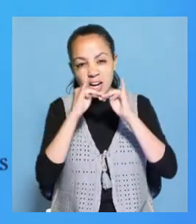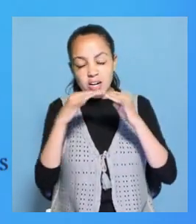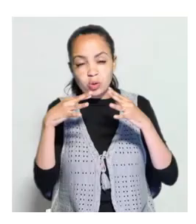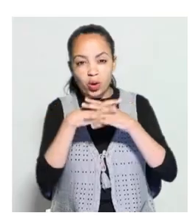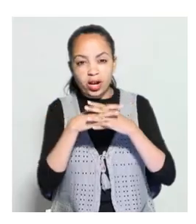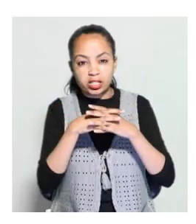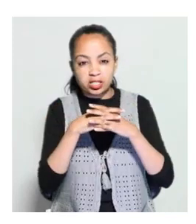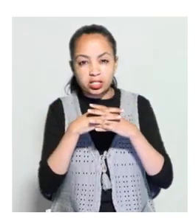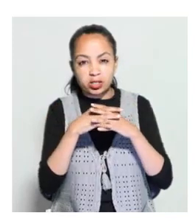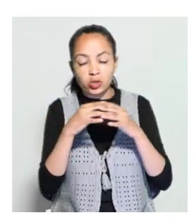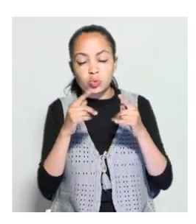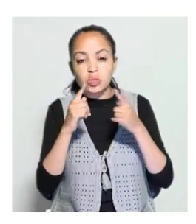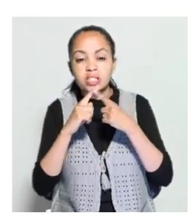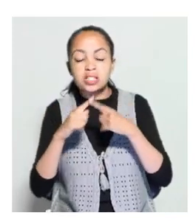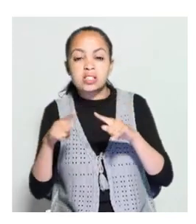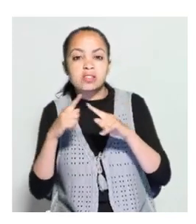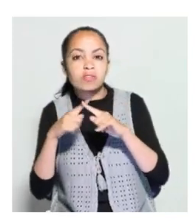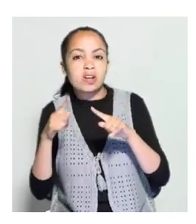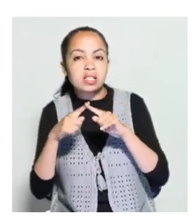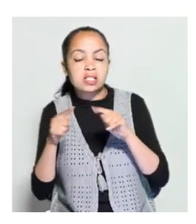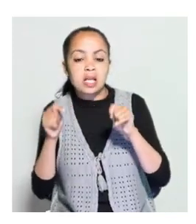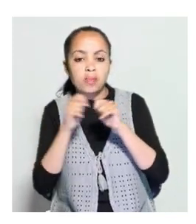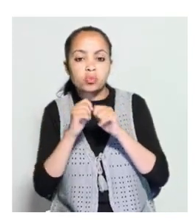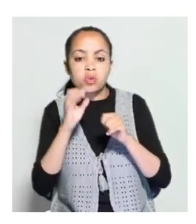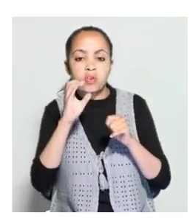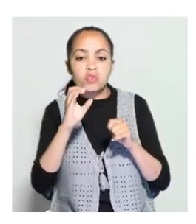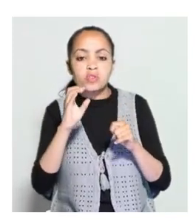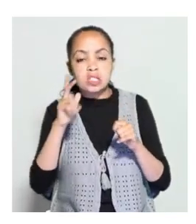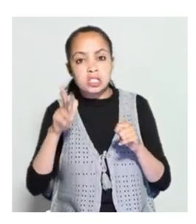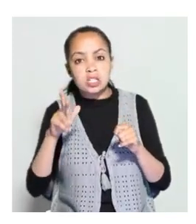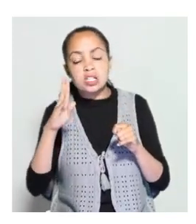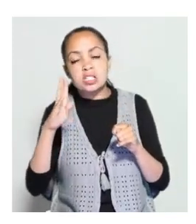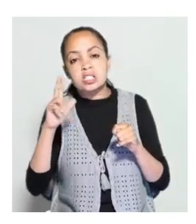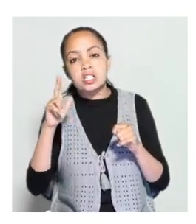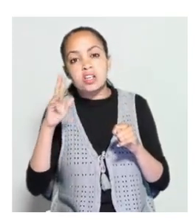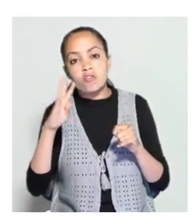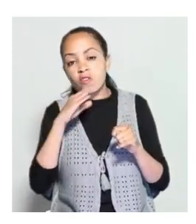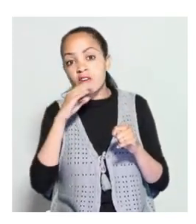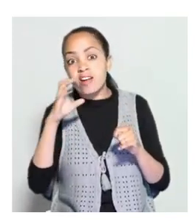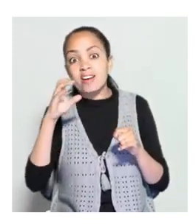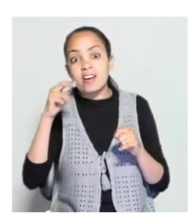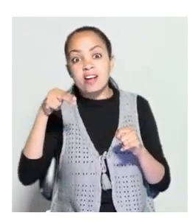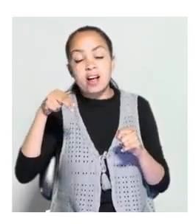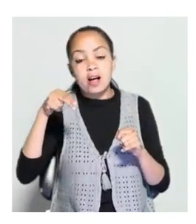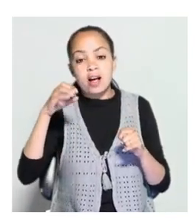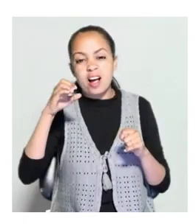difference between C3, C4 and the CAM photosynthesis.